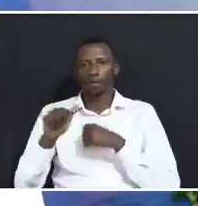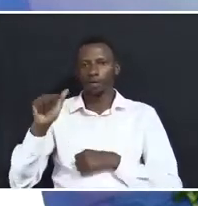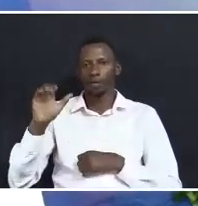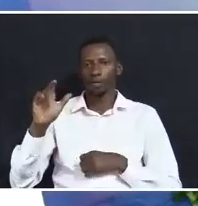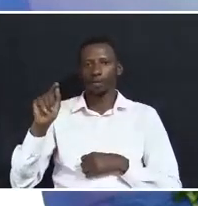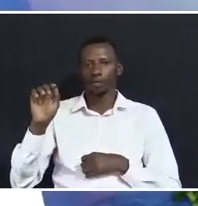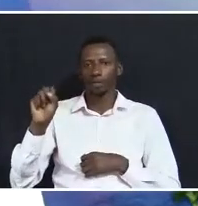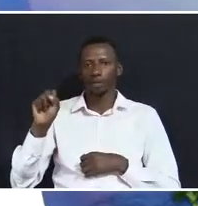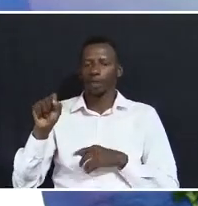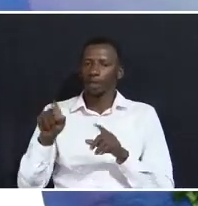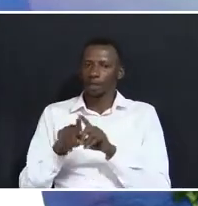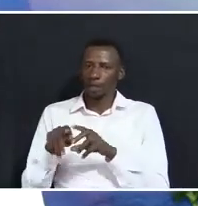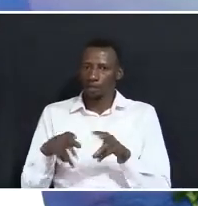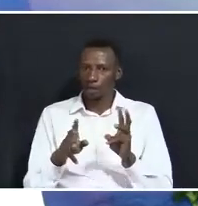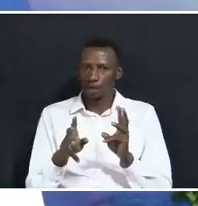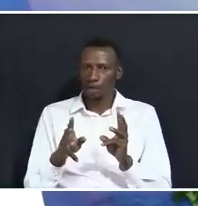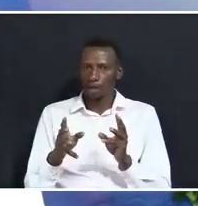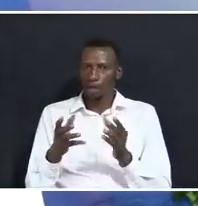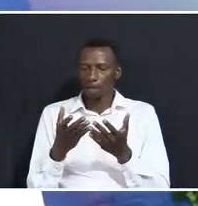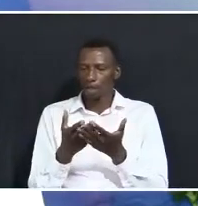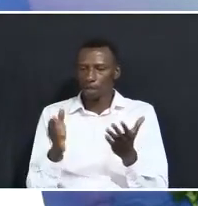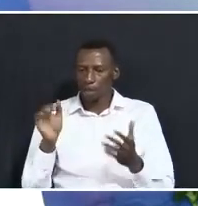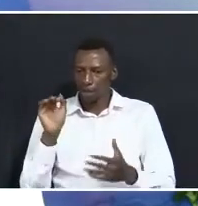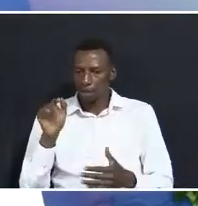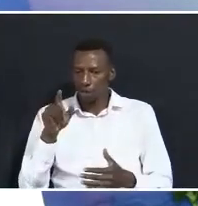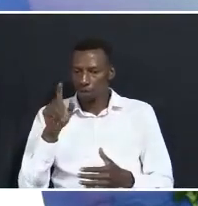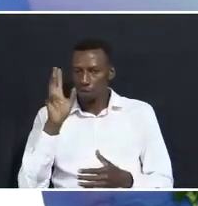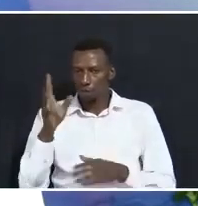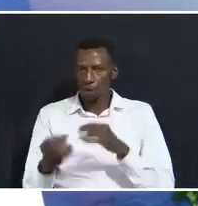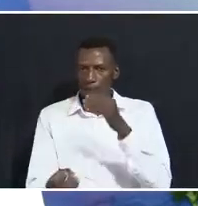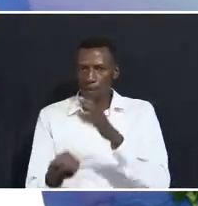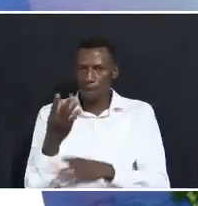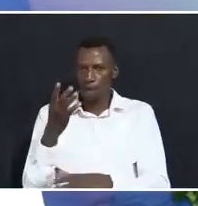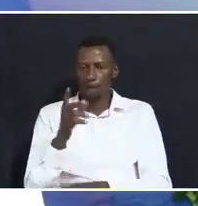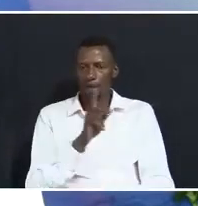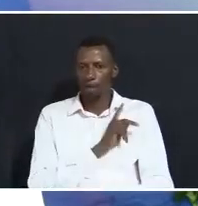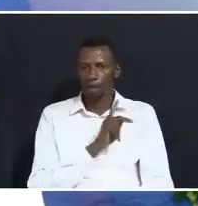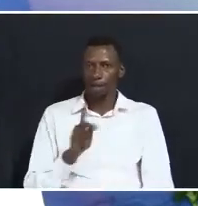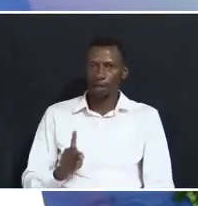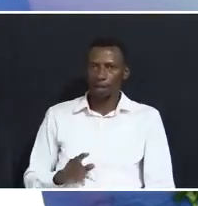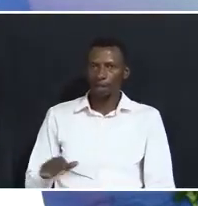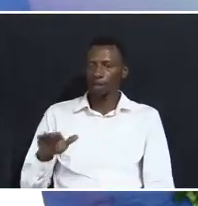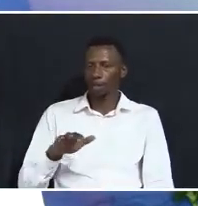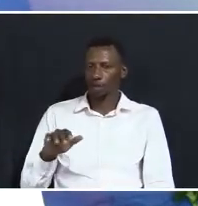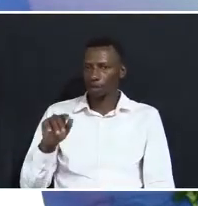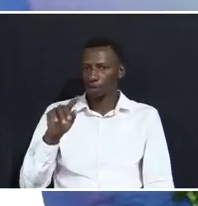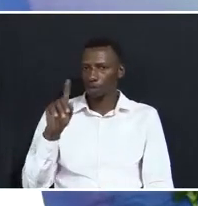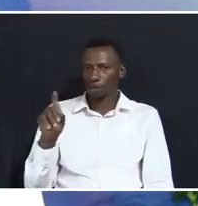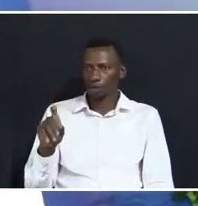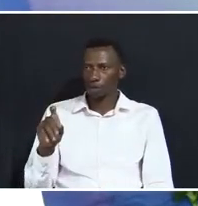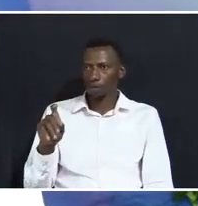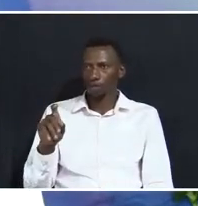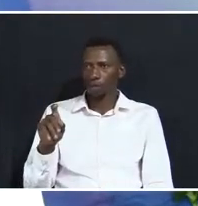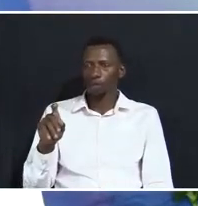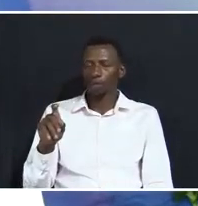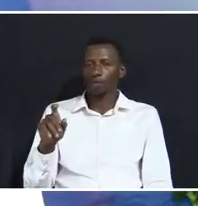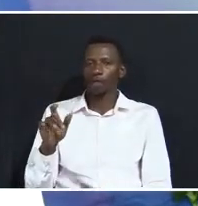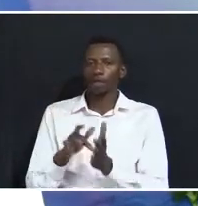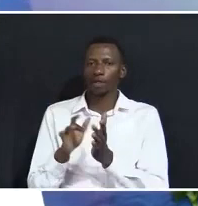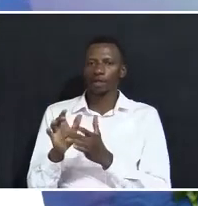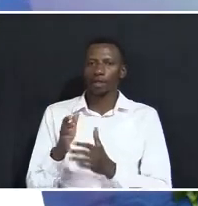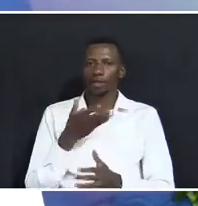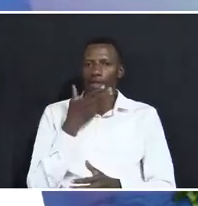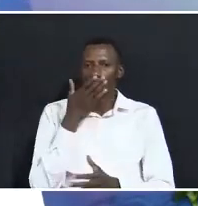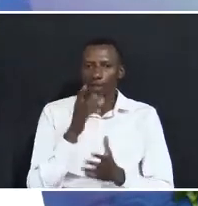going to establish the kingdom?" And he will tell them that it is the Father who